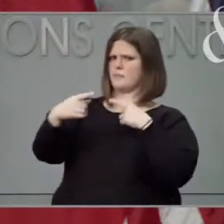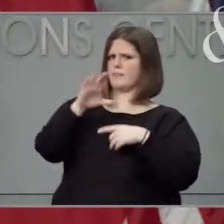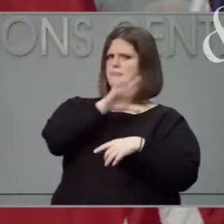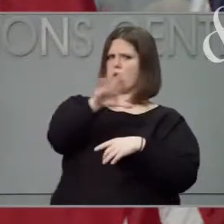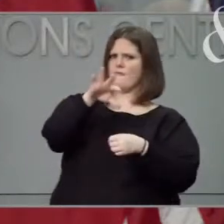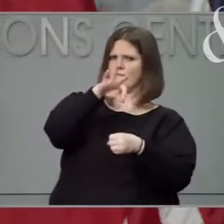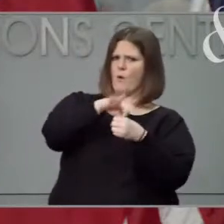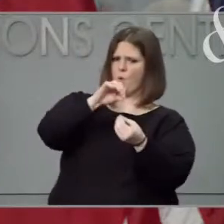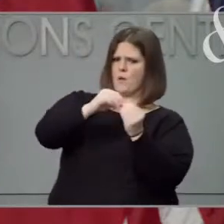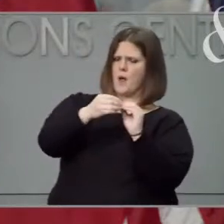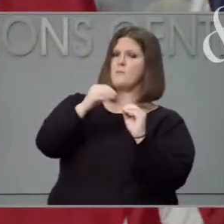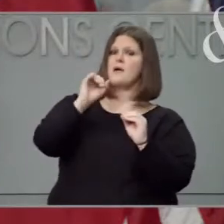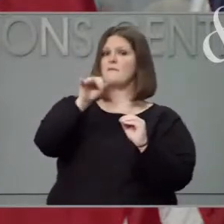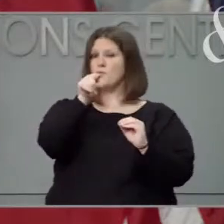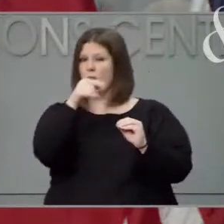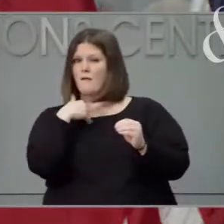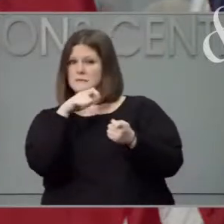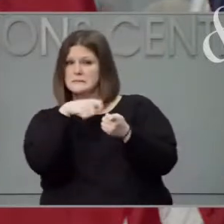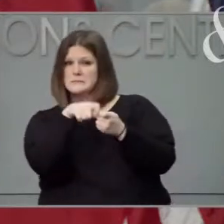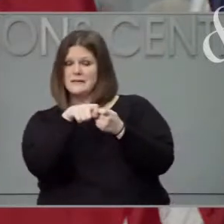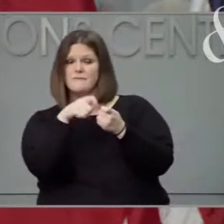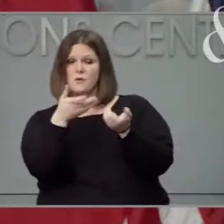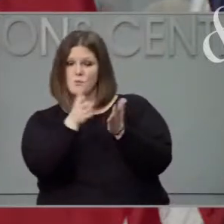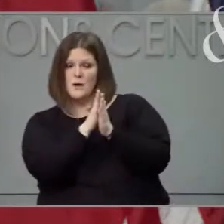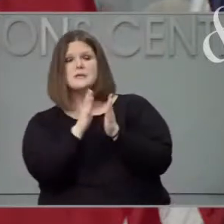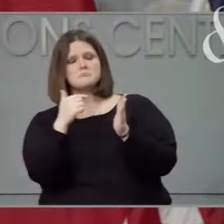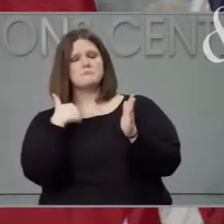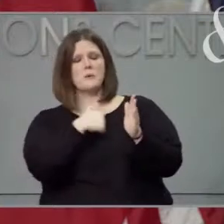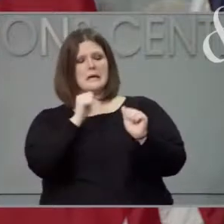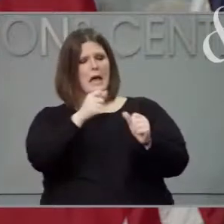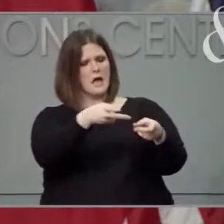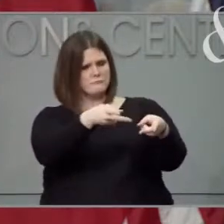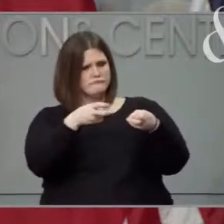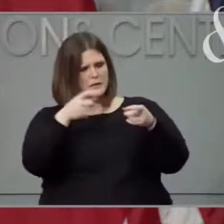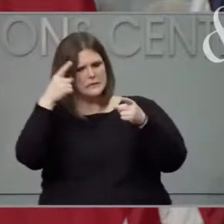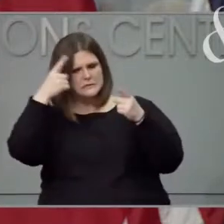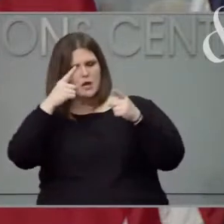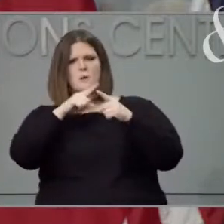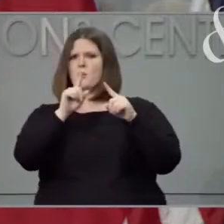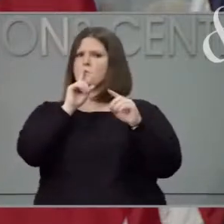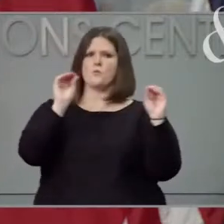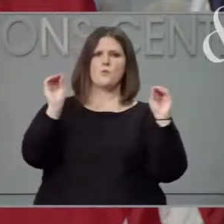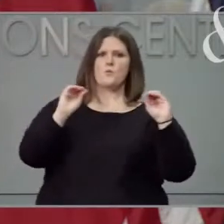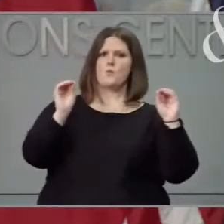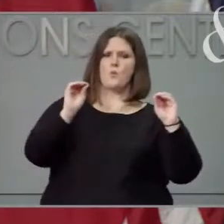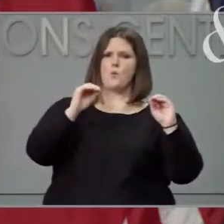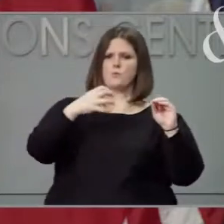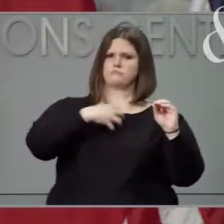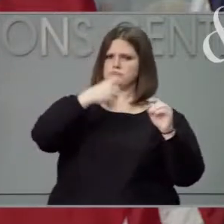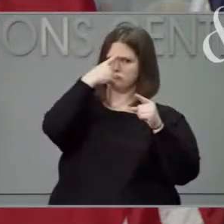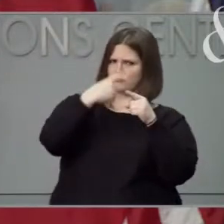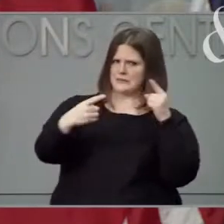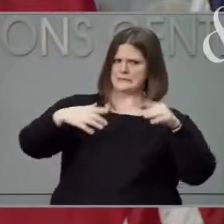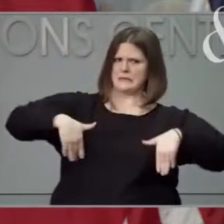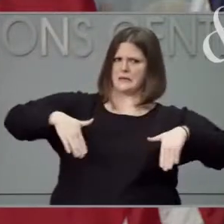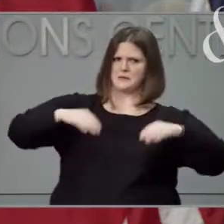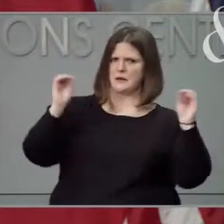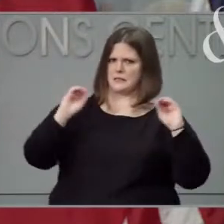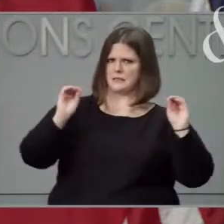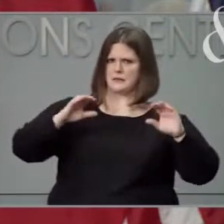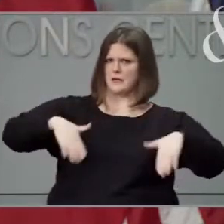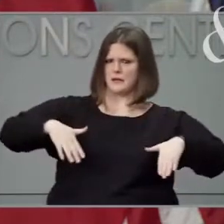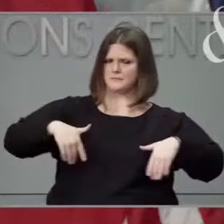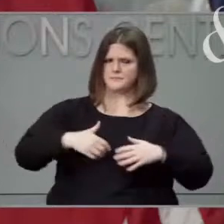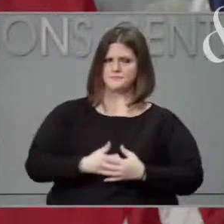that we had received, that's something that can be considered at that time. But we don't have any election protests that have been received at this time.